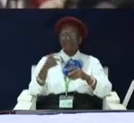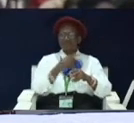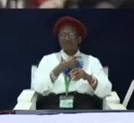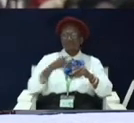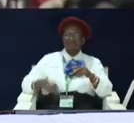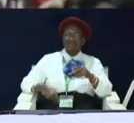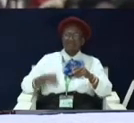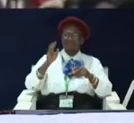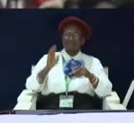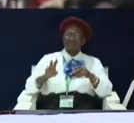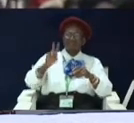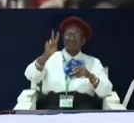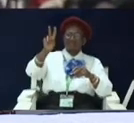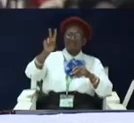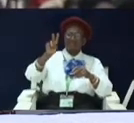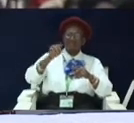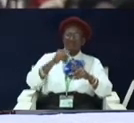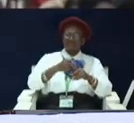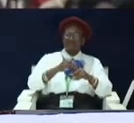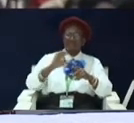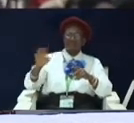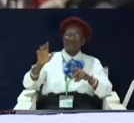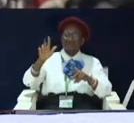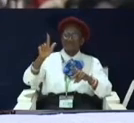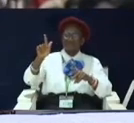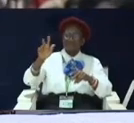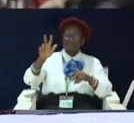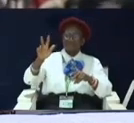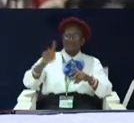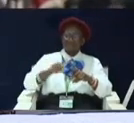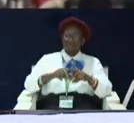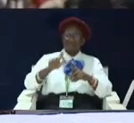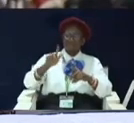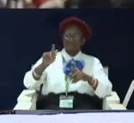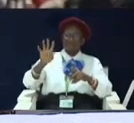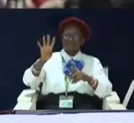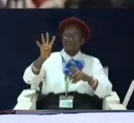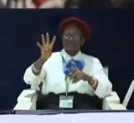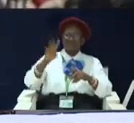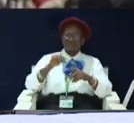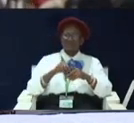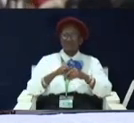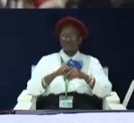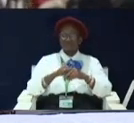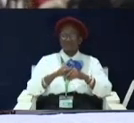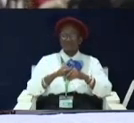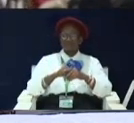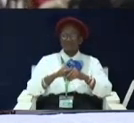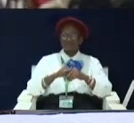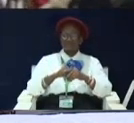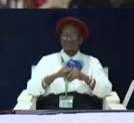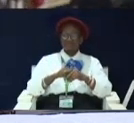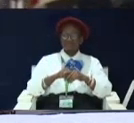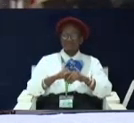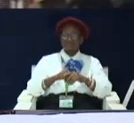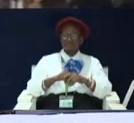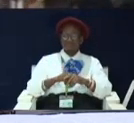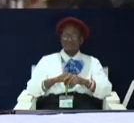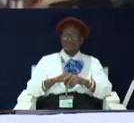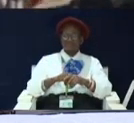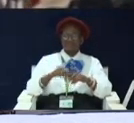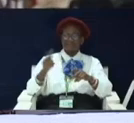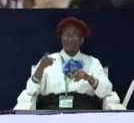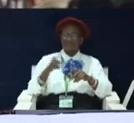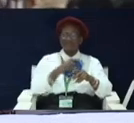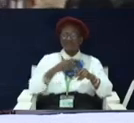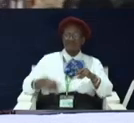oba keji ori keji, from verse 23 to 24. Ese ketalelogun ati ikerinlelogun. 2 Kings 2, 23 to